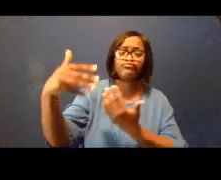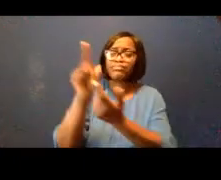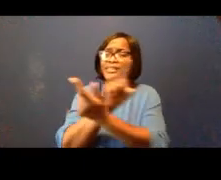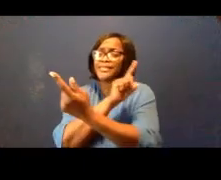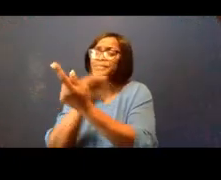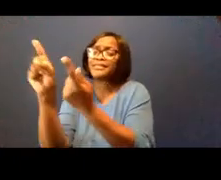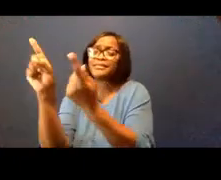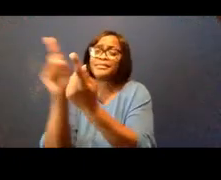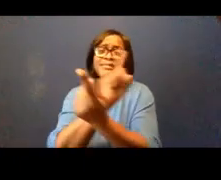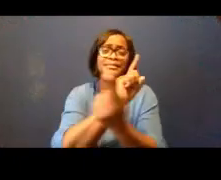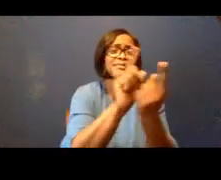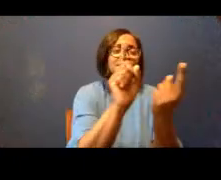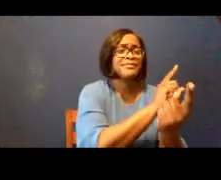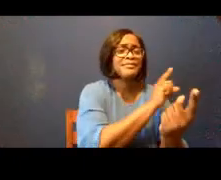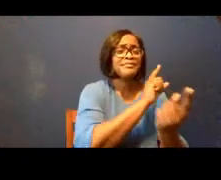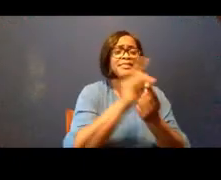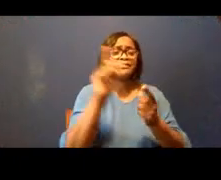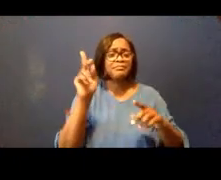future.